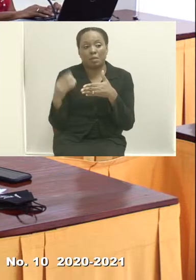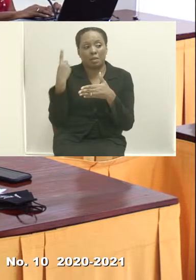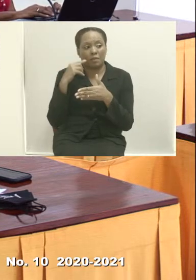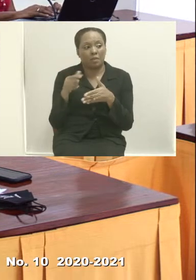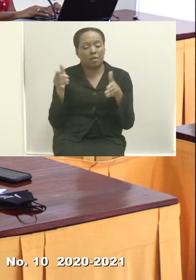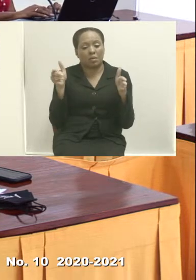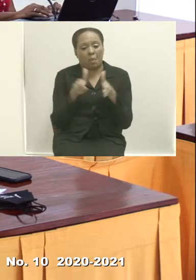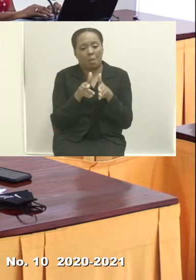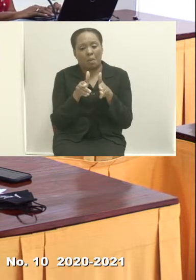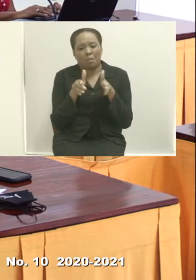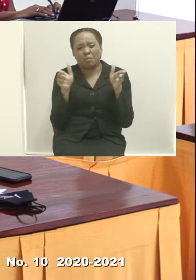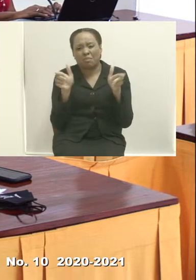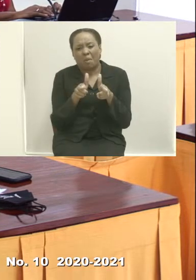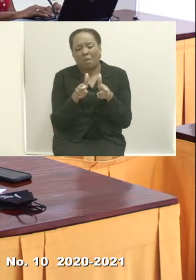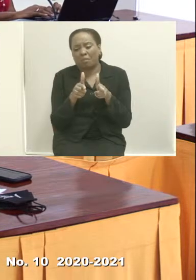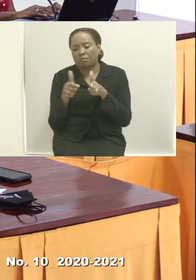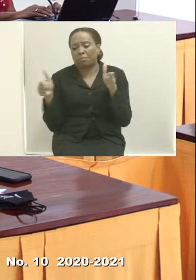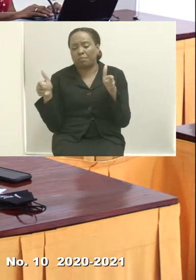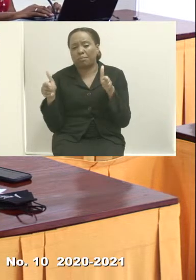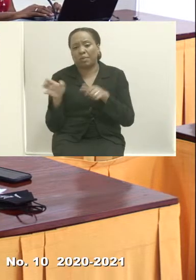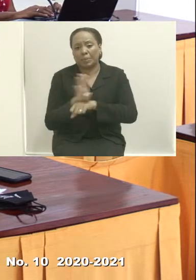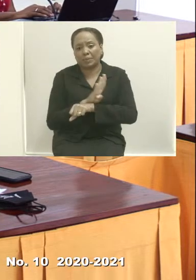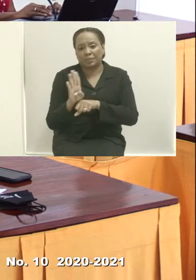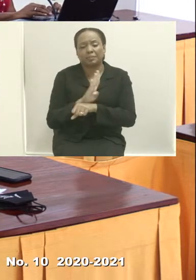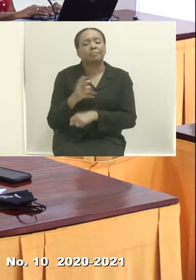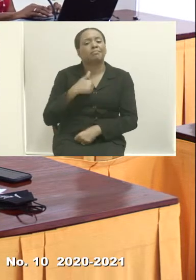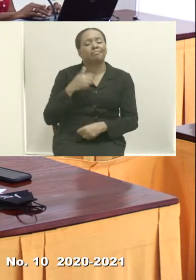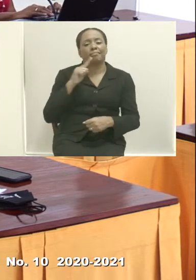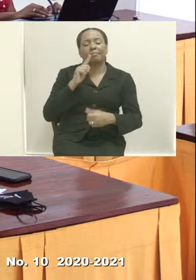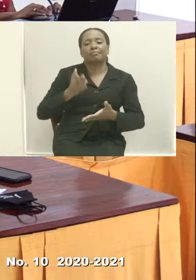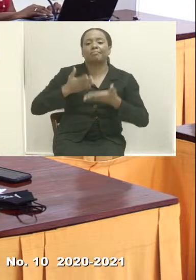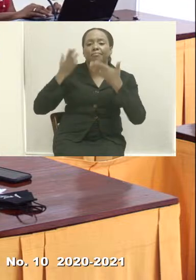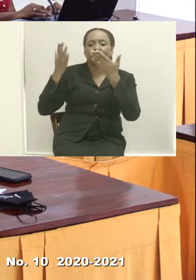enterprises in Barbados. And I suggest to you, ma'am, that you will